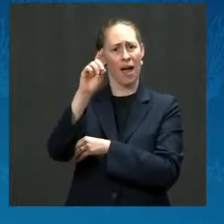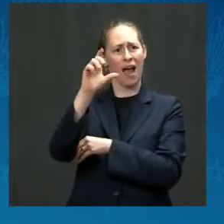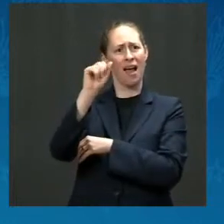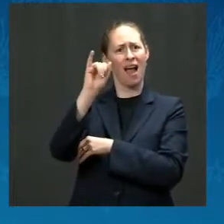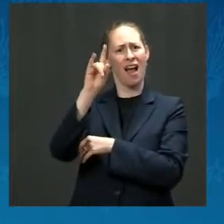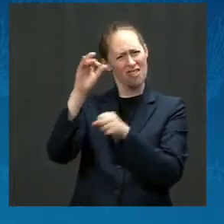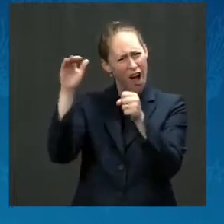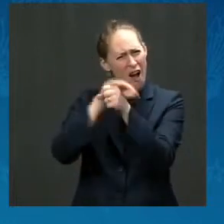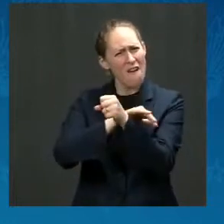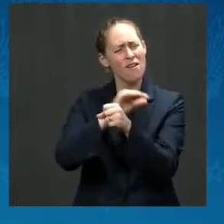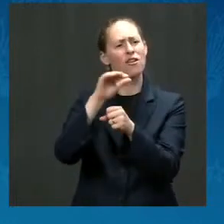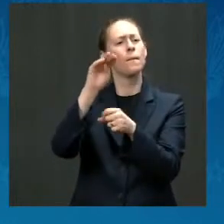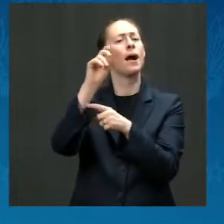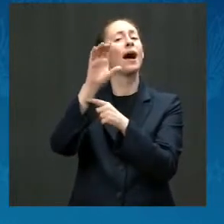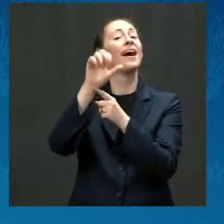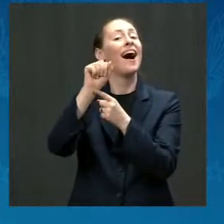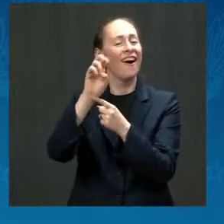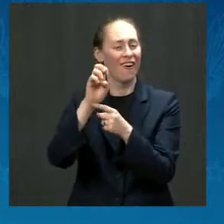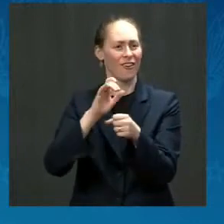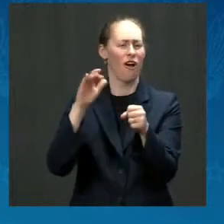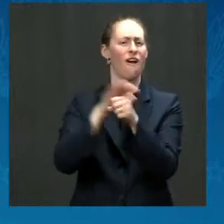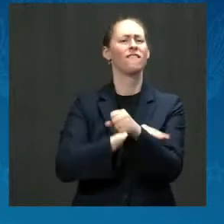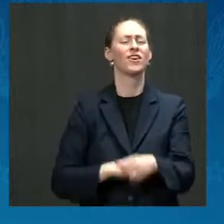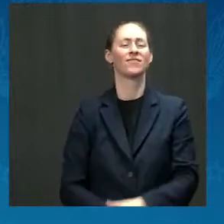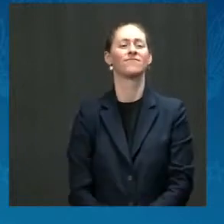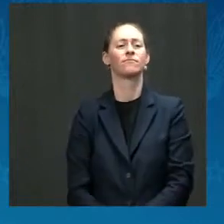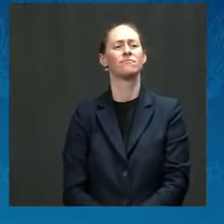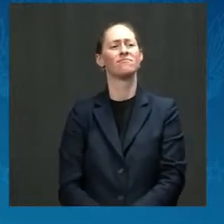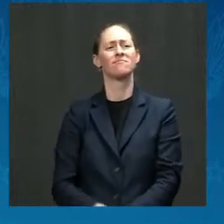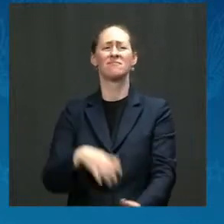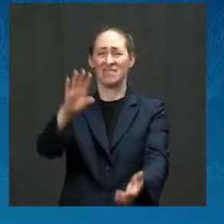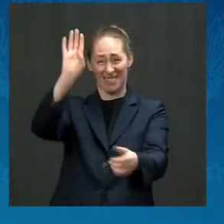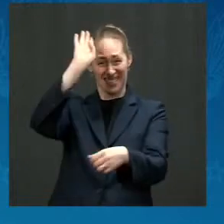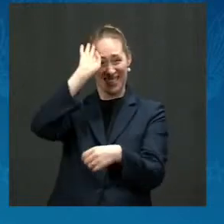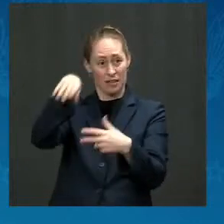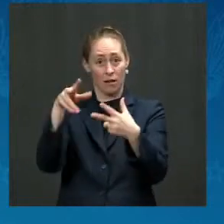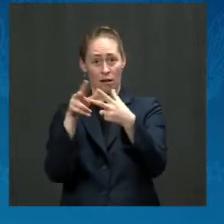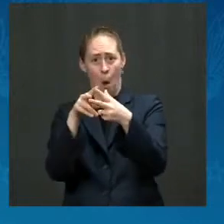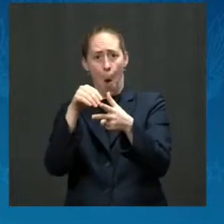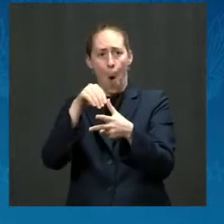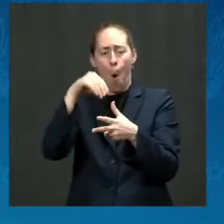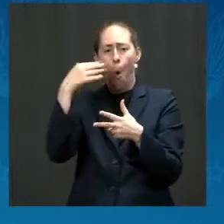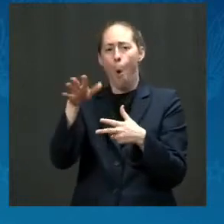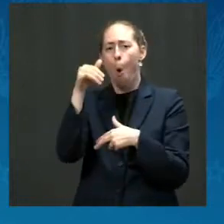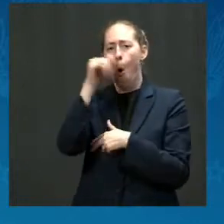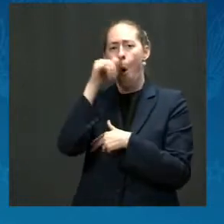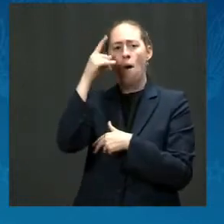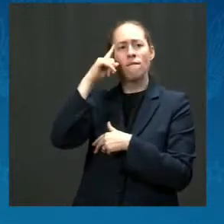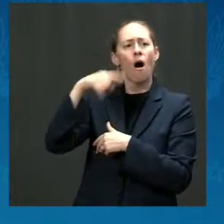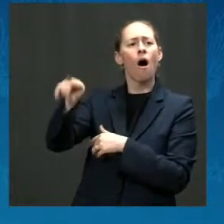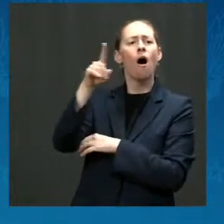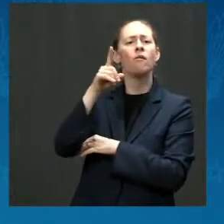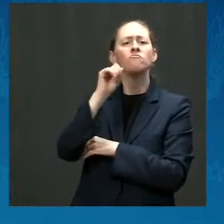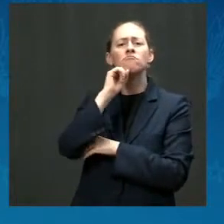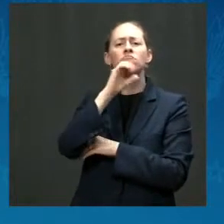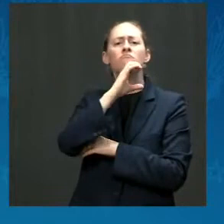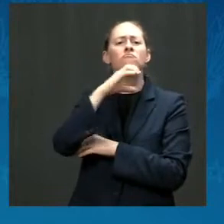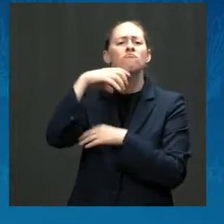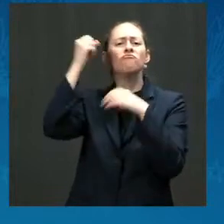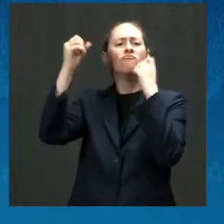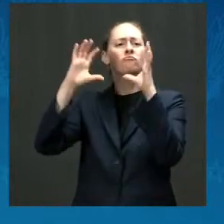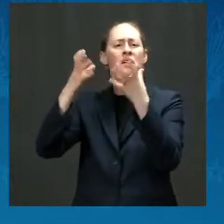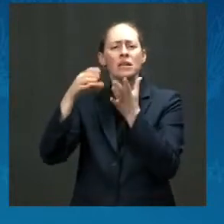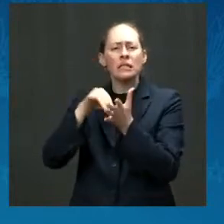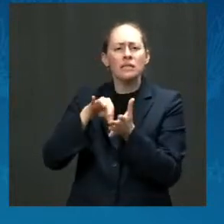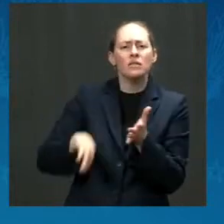don't have to tell you how much and how expensive that is, especially for our seniors. And it's all about their ability, again, back